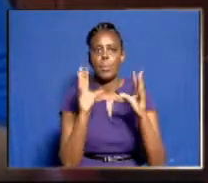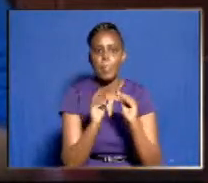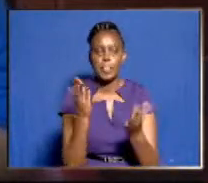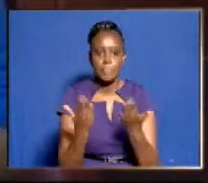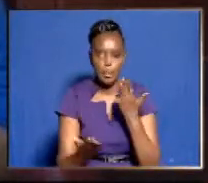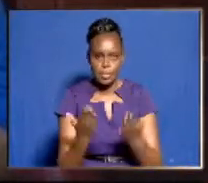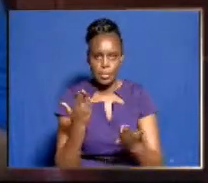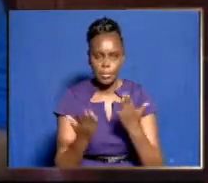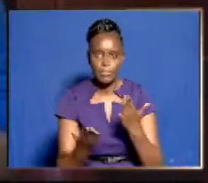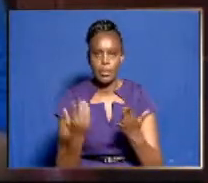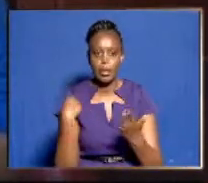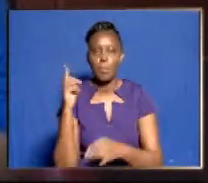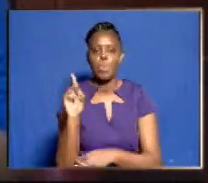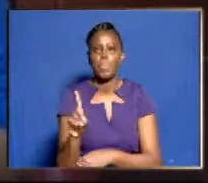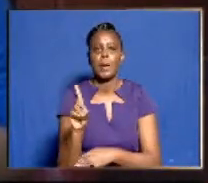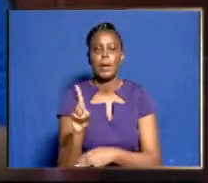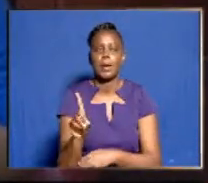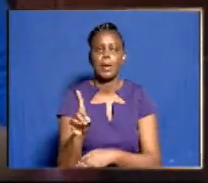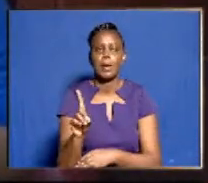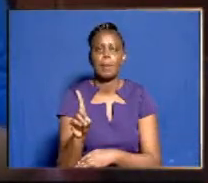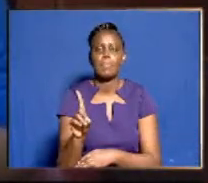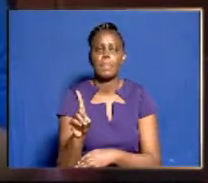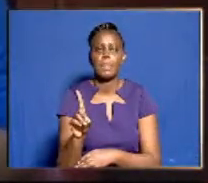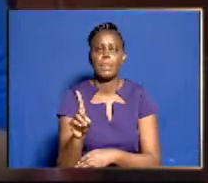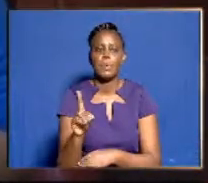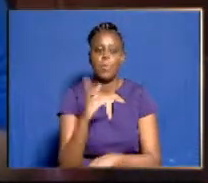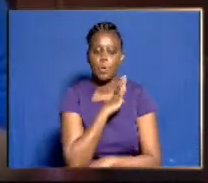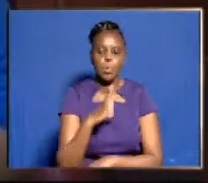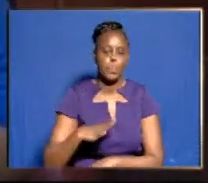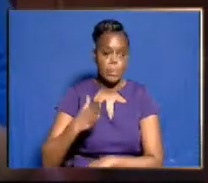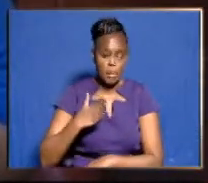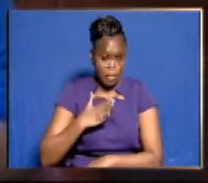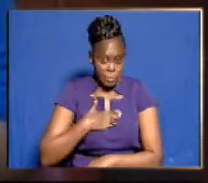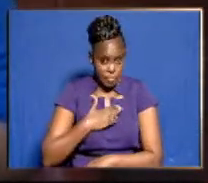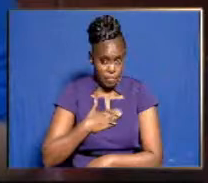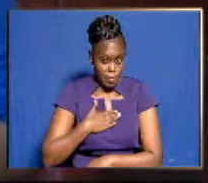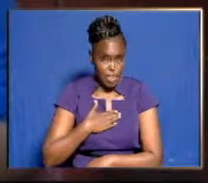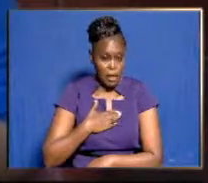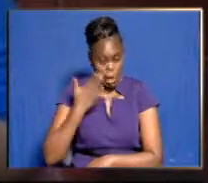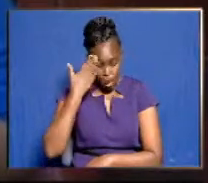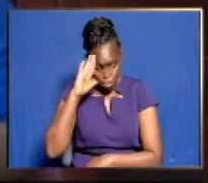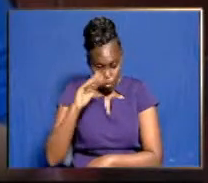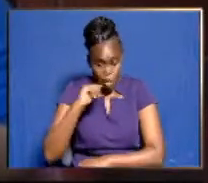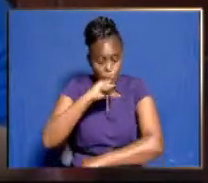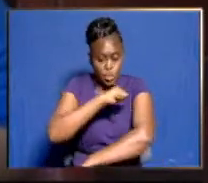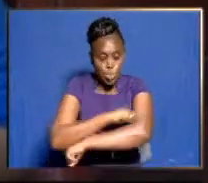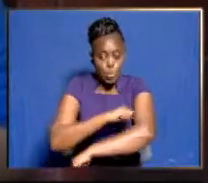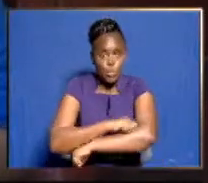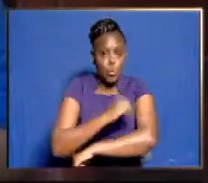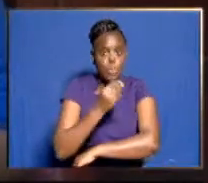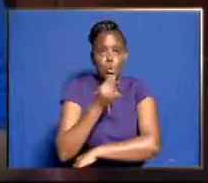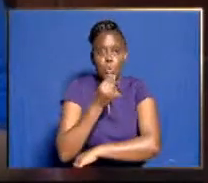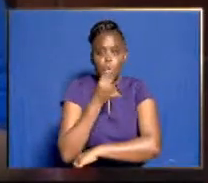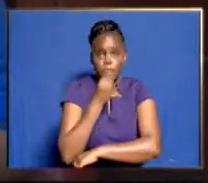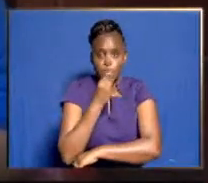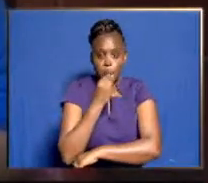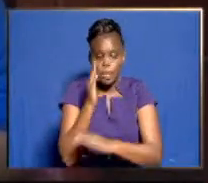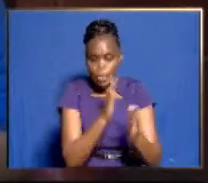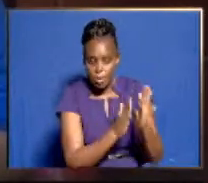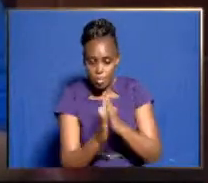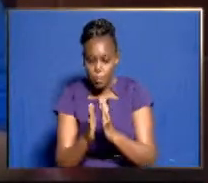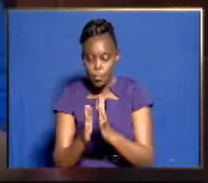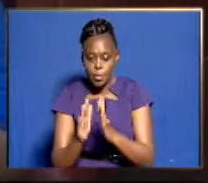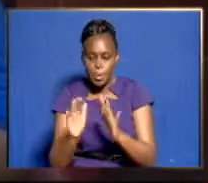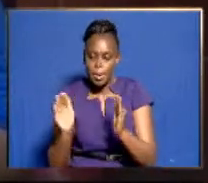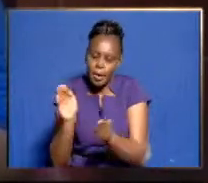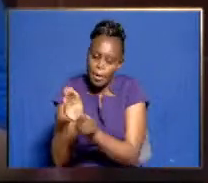estimates. One, Mr. Speaker, my committee noted that the school feeding program aimed at retaining learners in primary